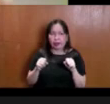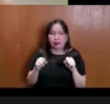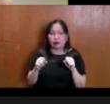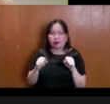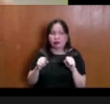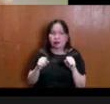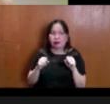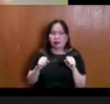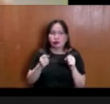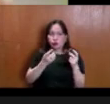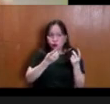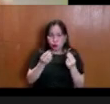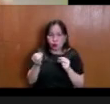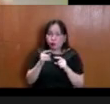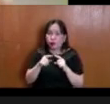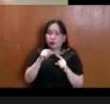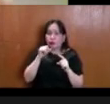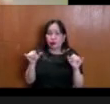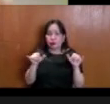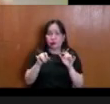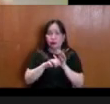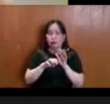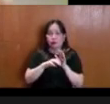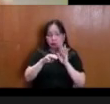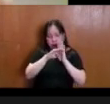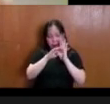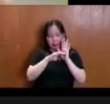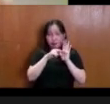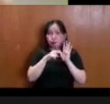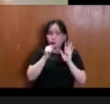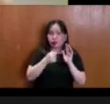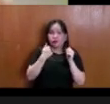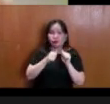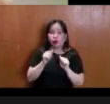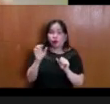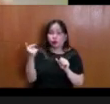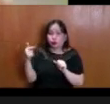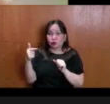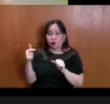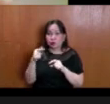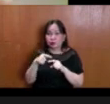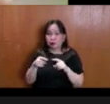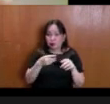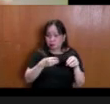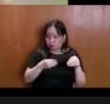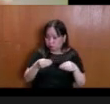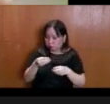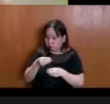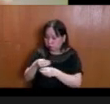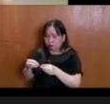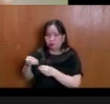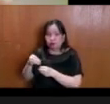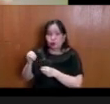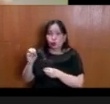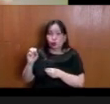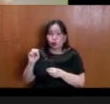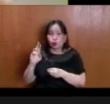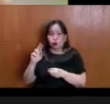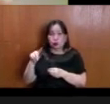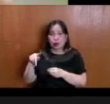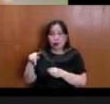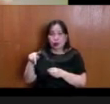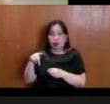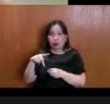For example, a listed company can be totally green, but the supply chain isn't. The